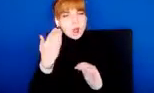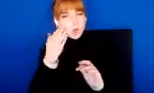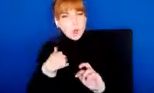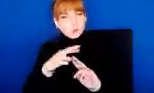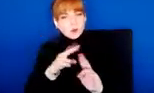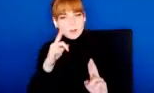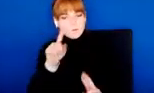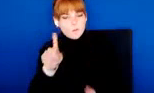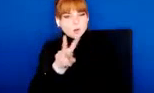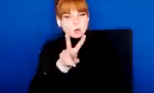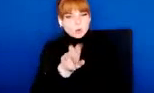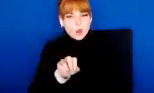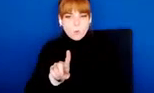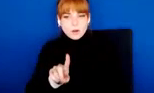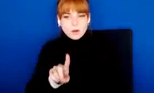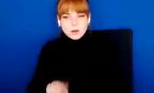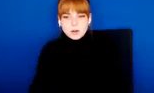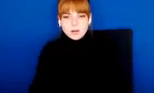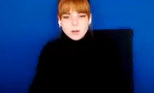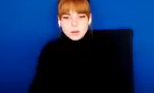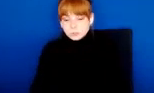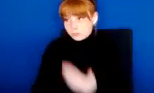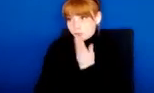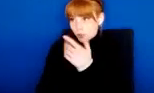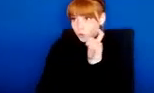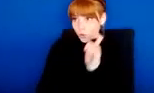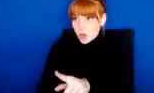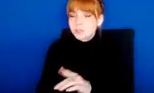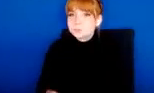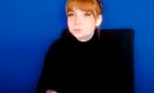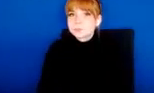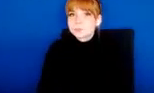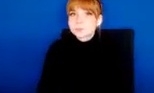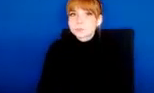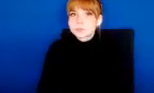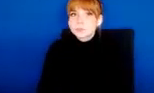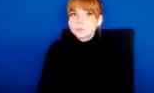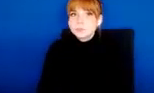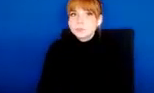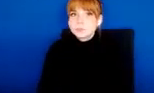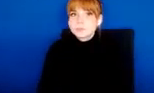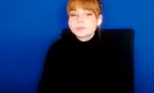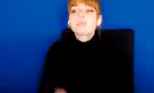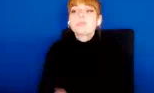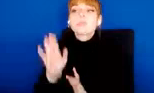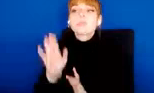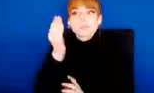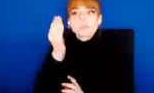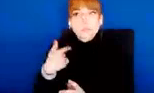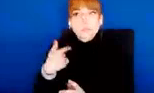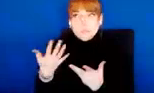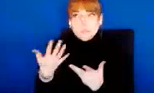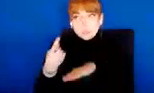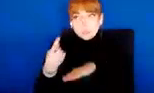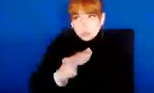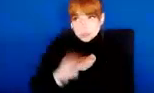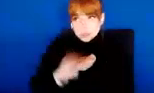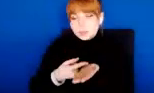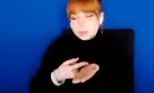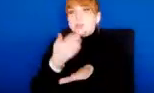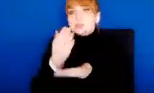That's a good question. I will mention that we did talk about some